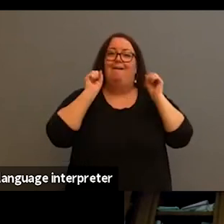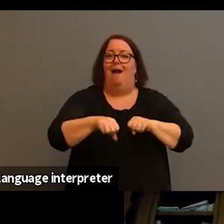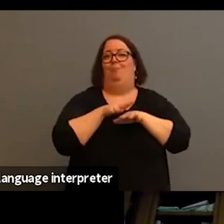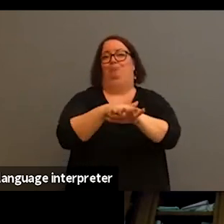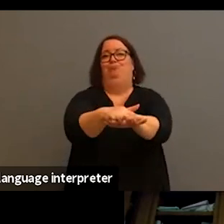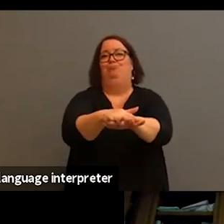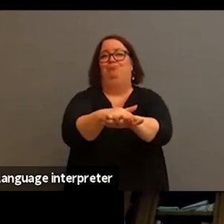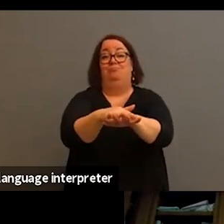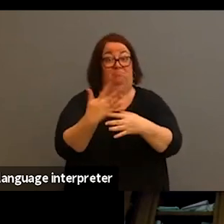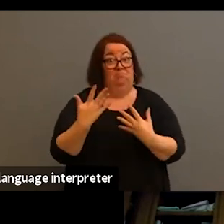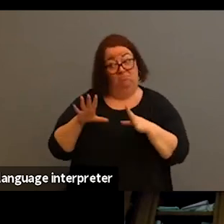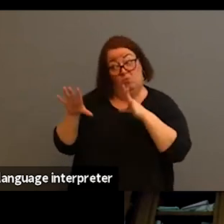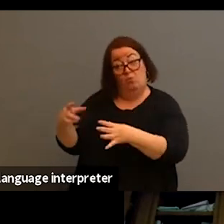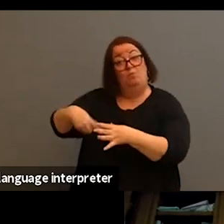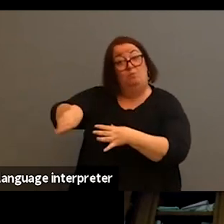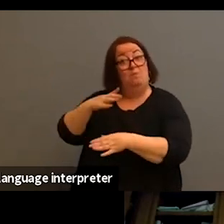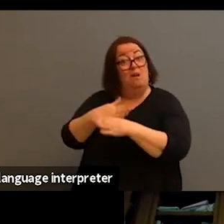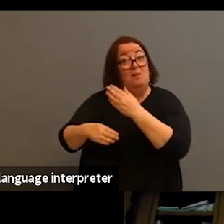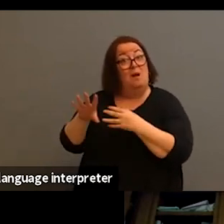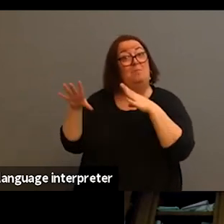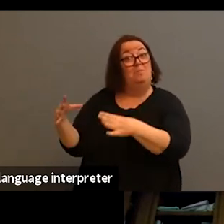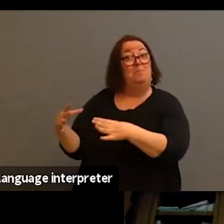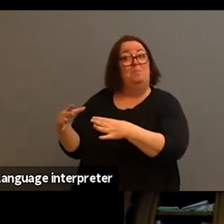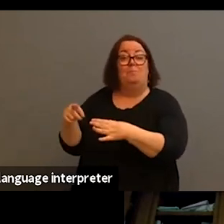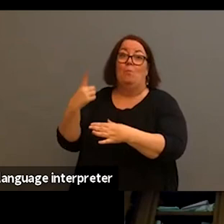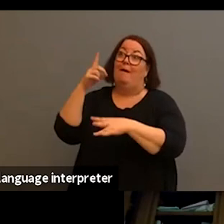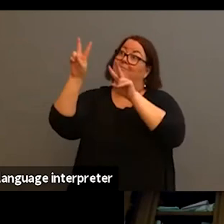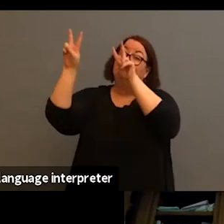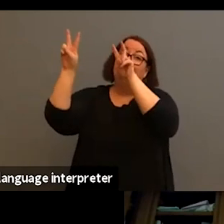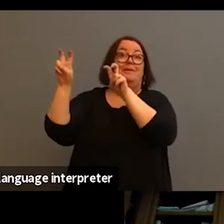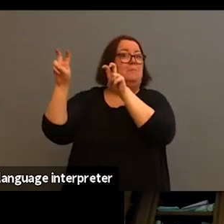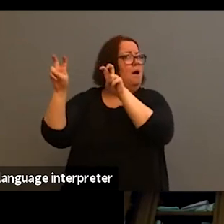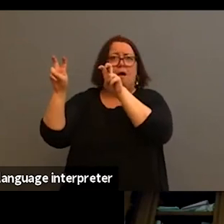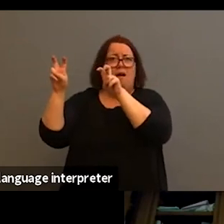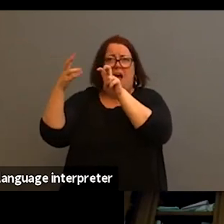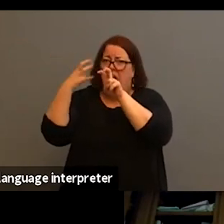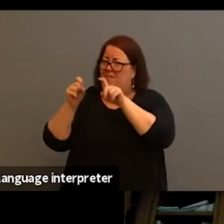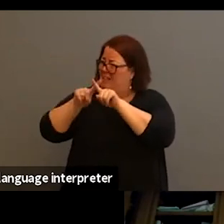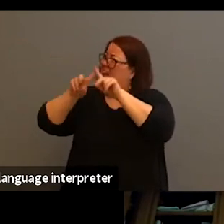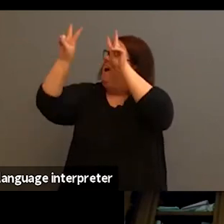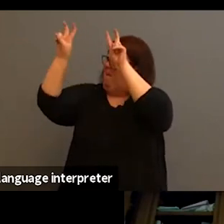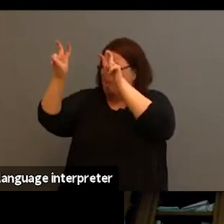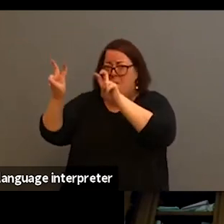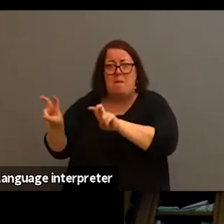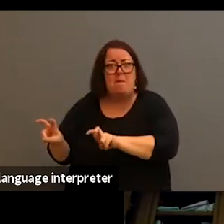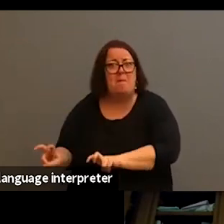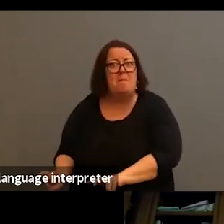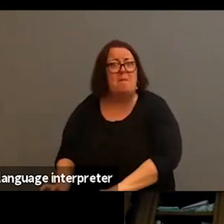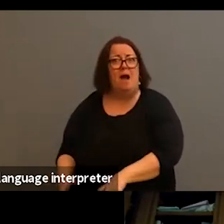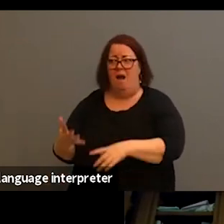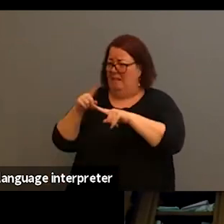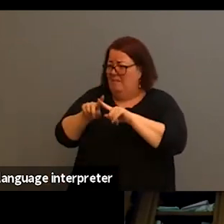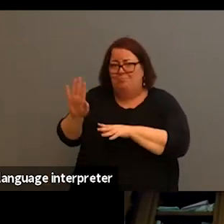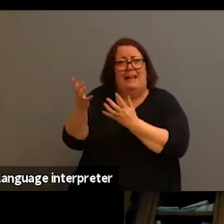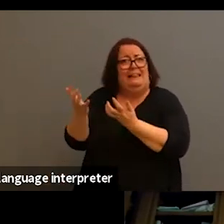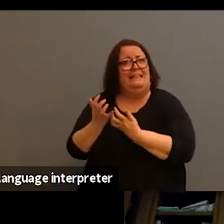subject, but it's also a theme of diversity. There are different needs and opportunities depending on so